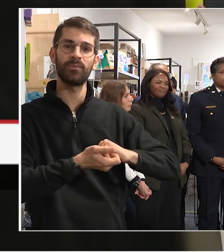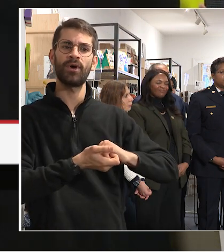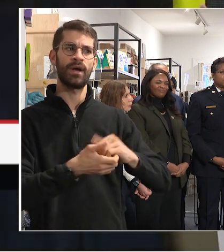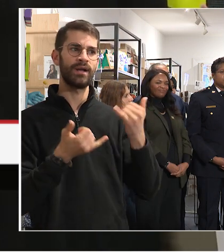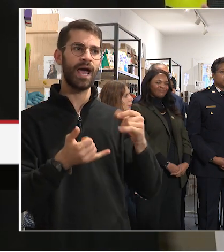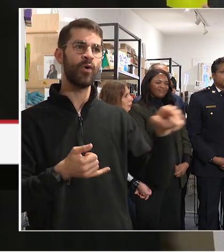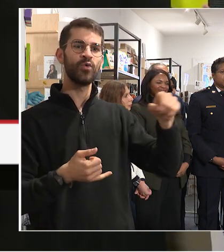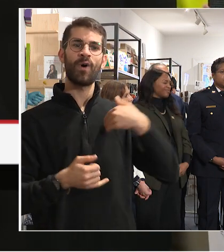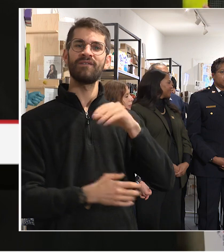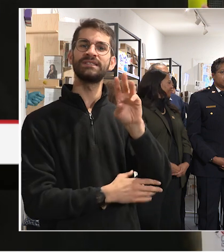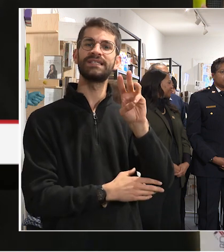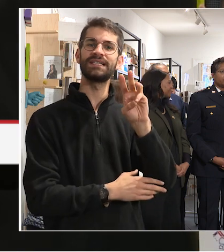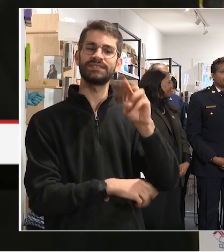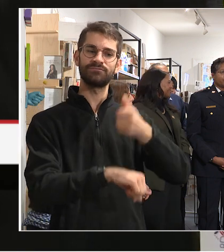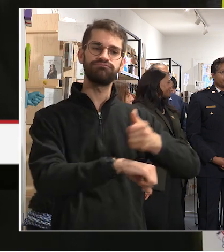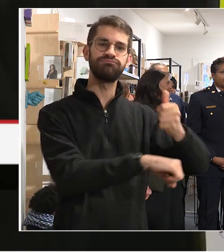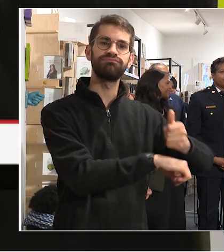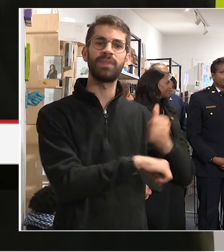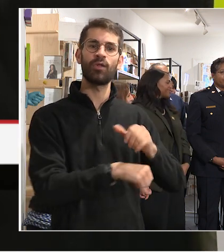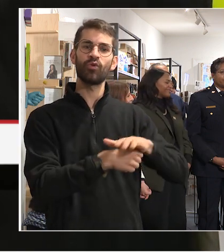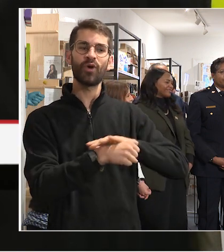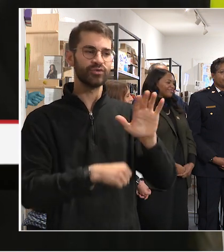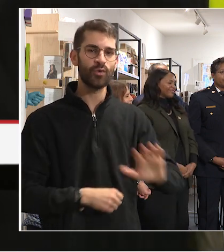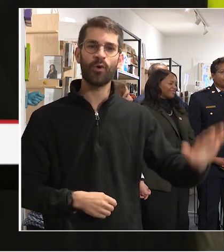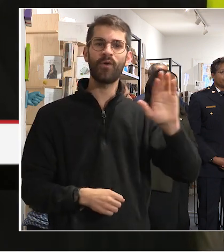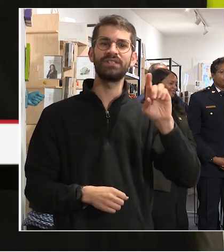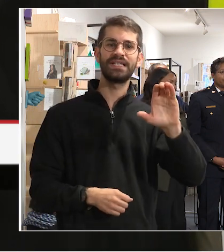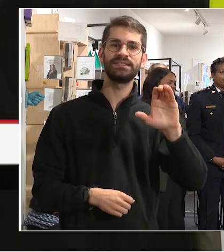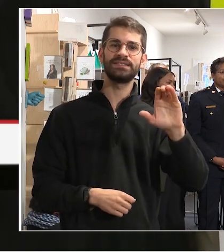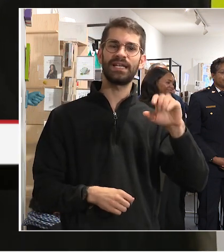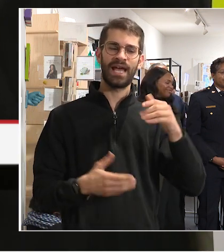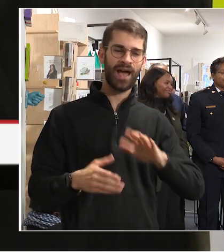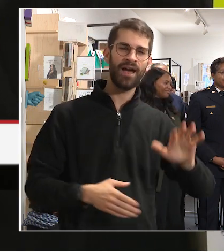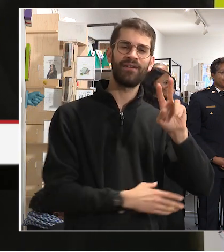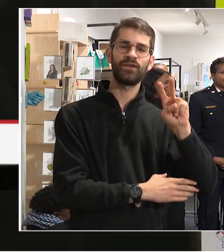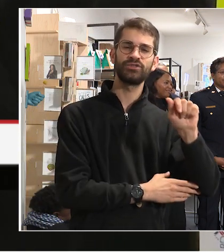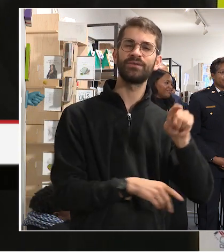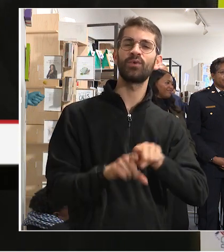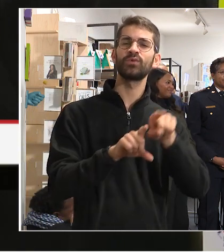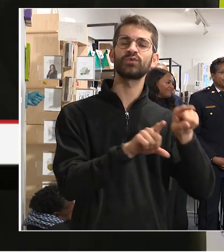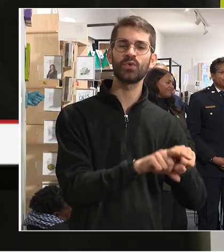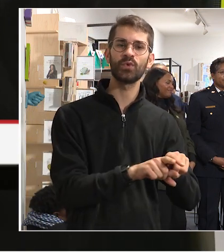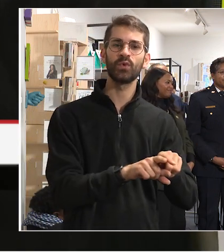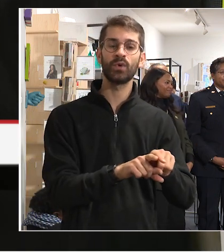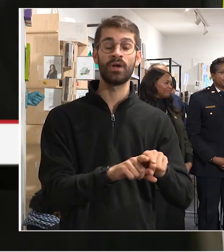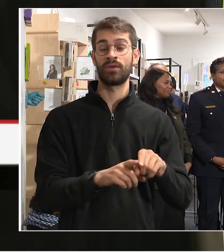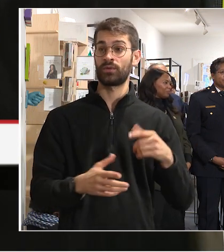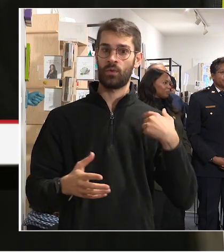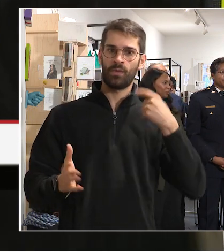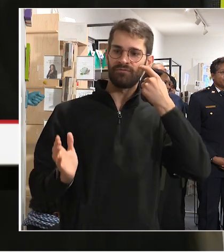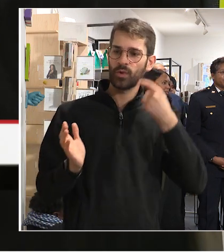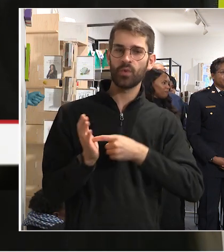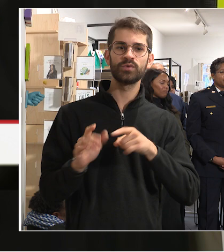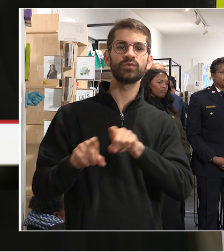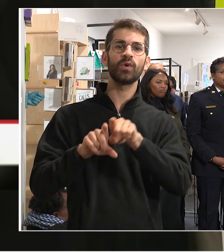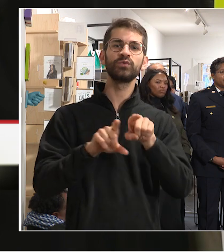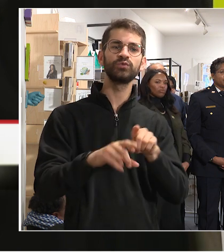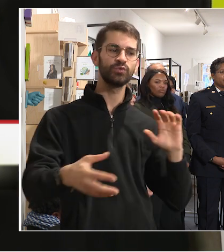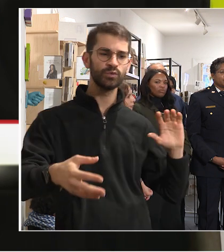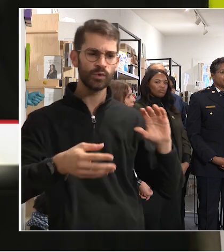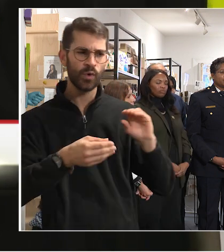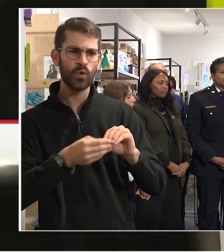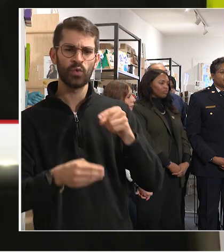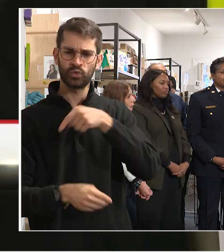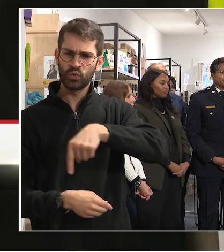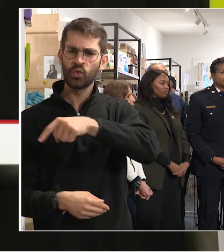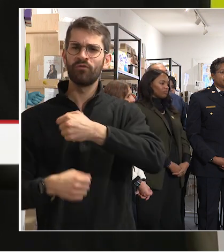brick and mortar locations across DC and Virginia. And most importantly, along the way, you have